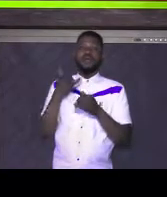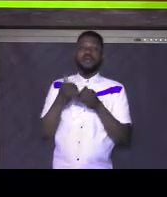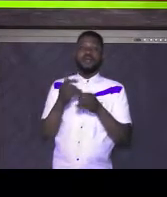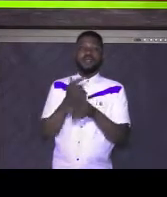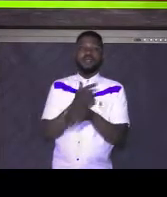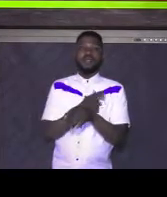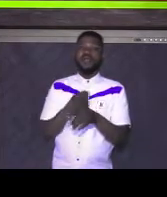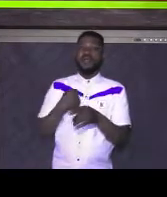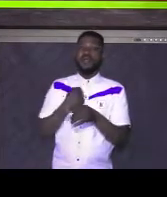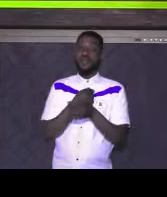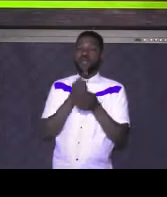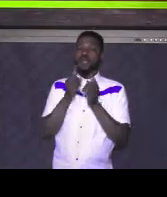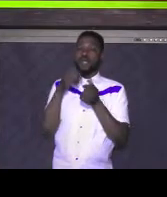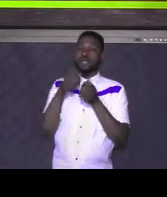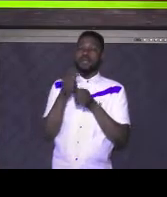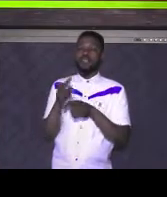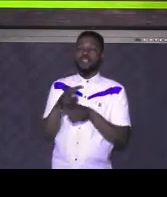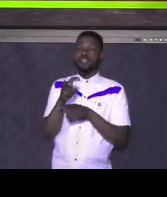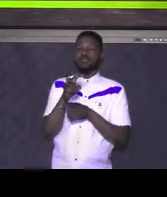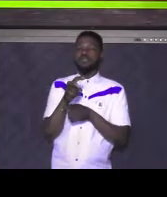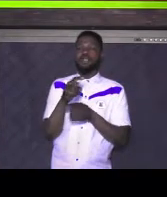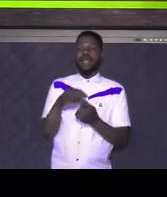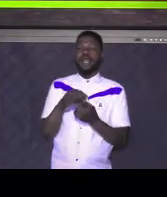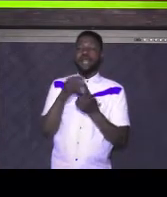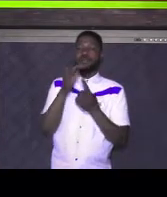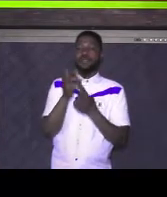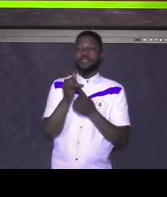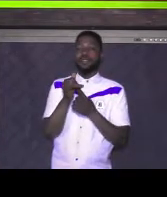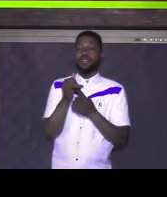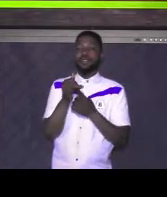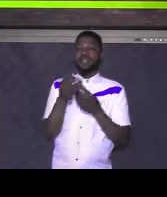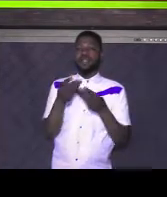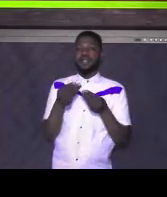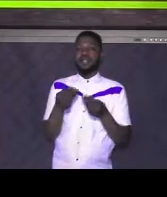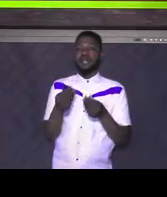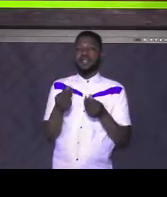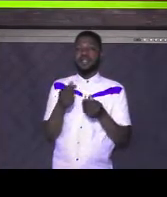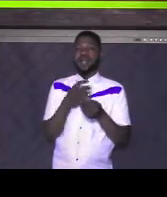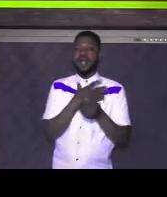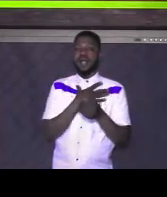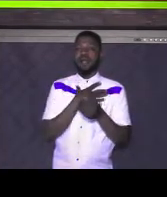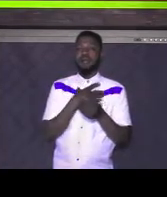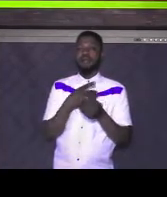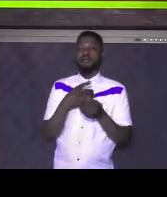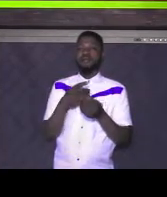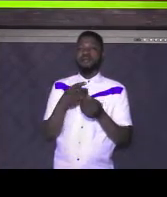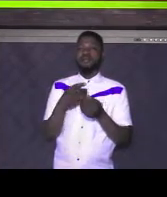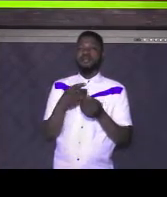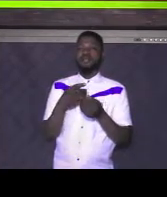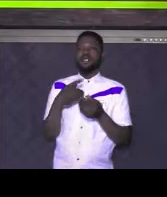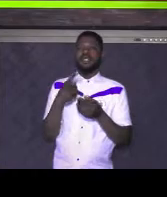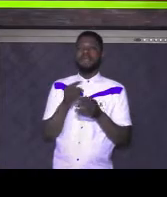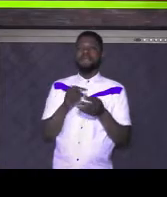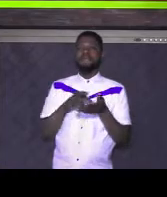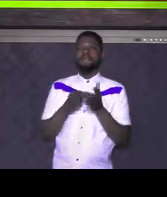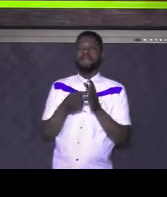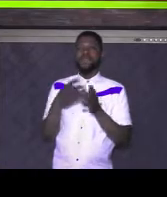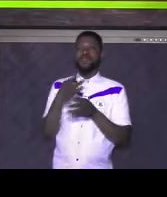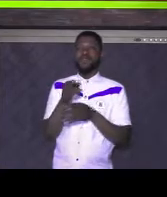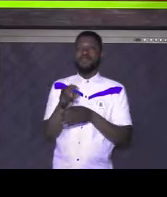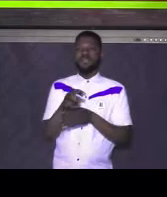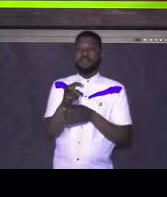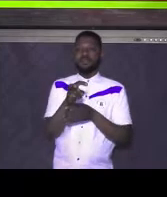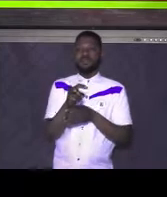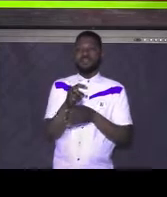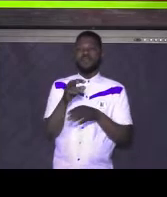In our last lesson, we talked about transportation, especially land, especially the